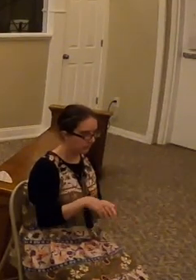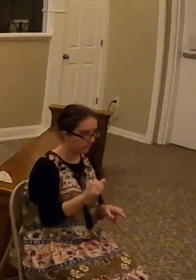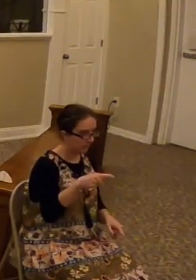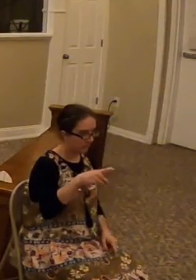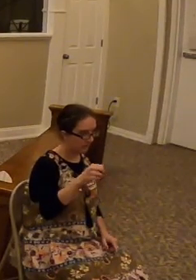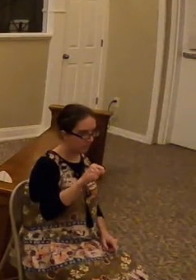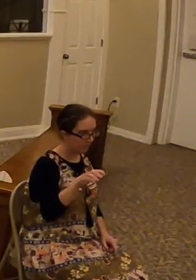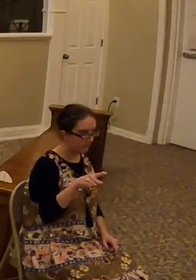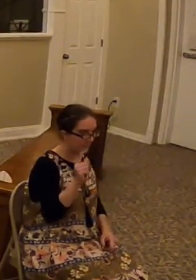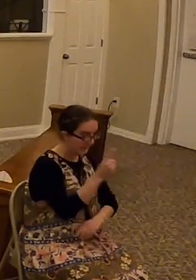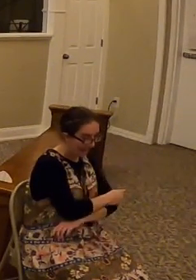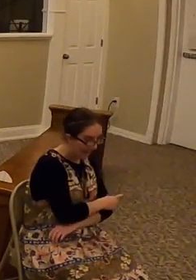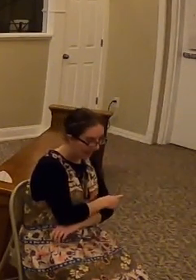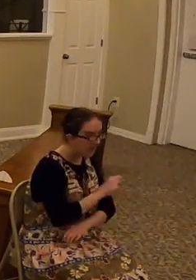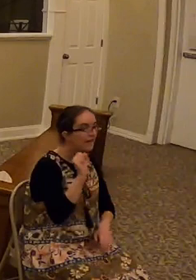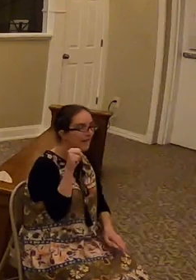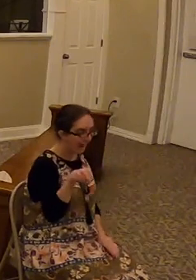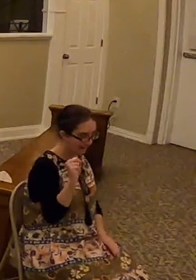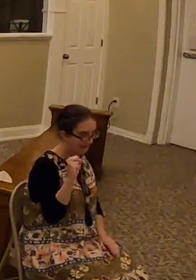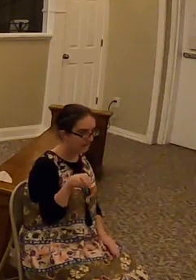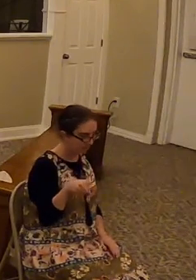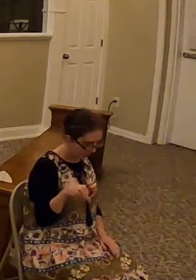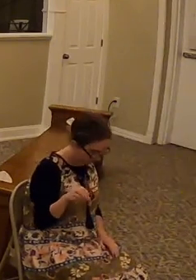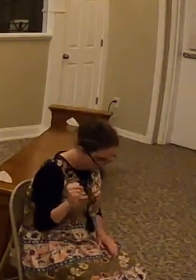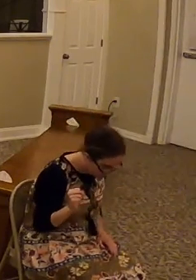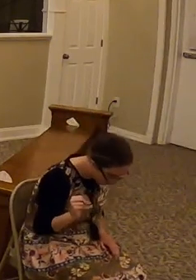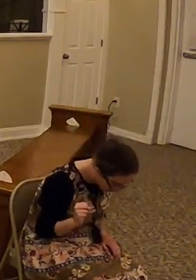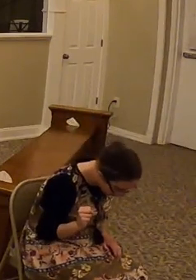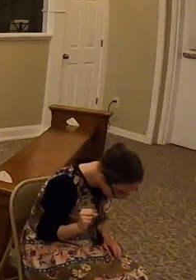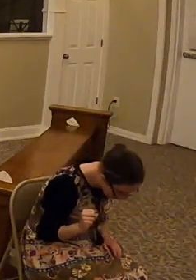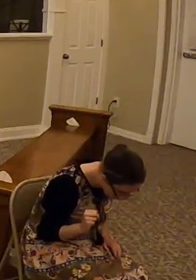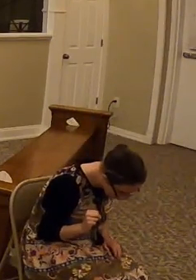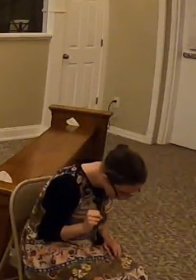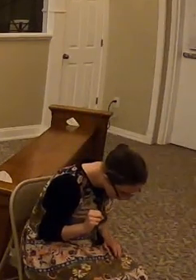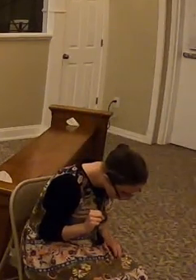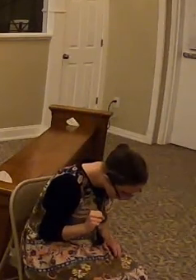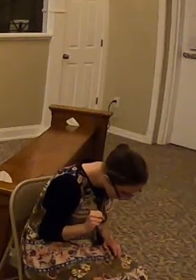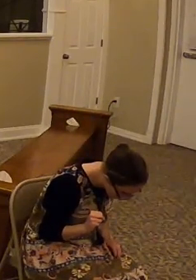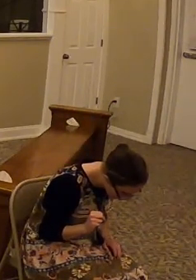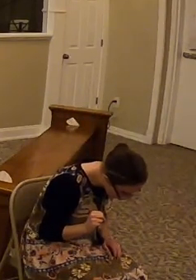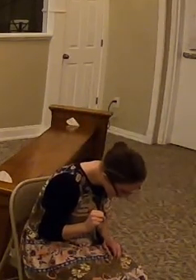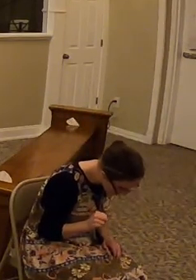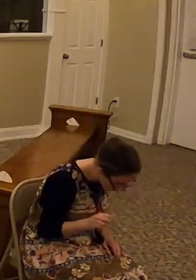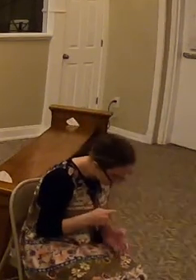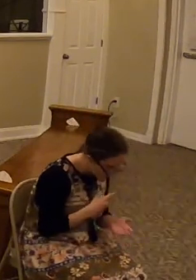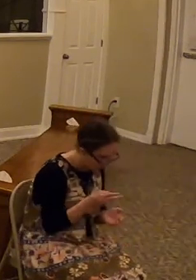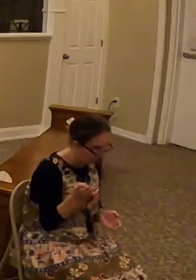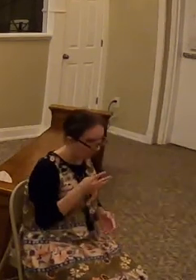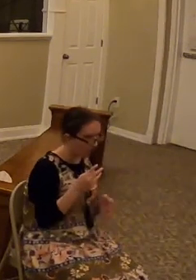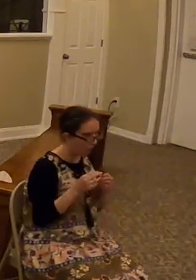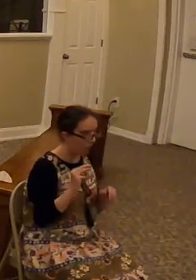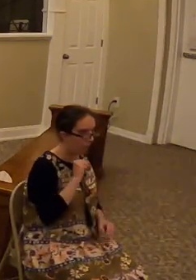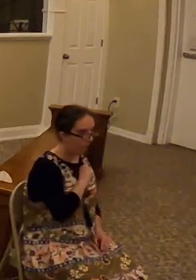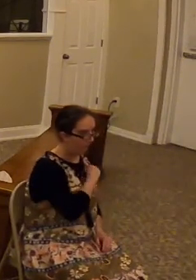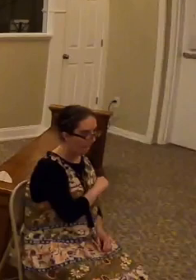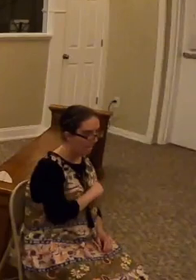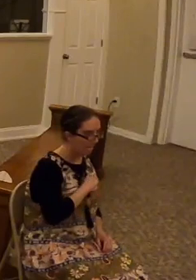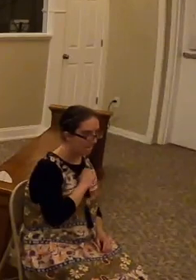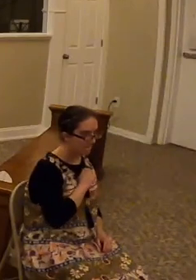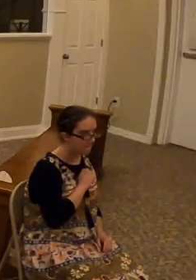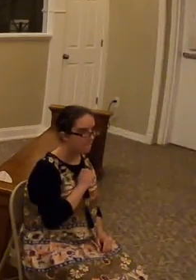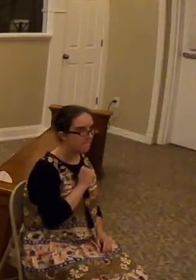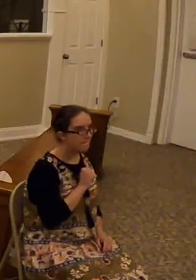apostles today? Yes. Amen. Now, sometimes we may call them missionaries. They